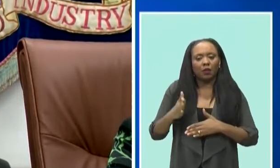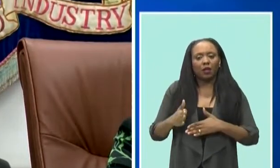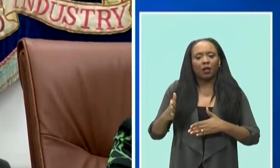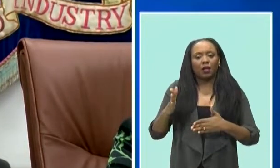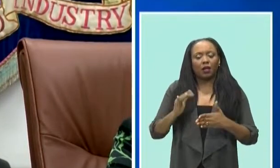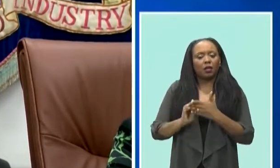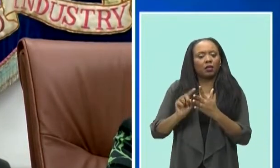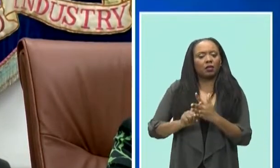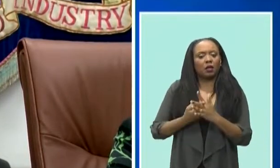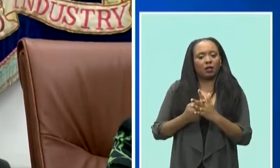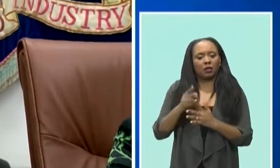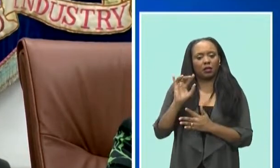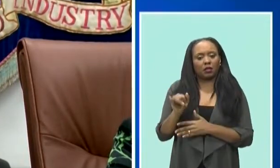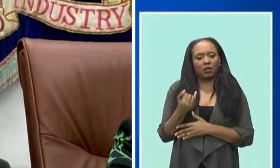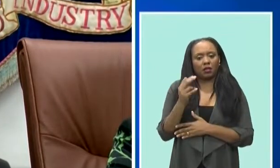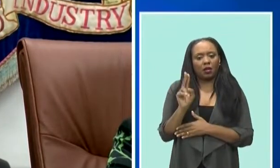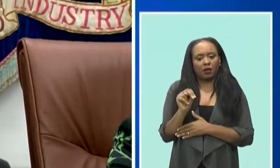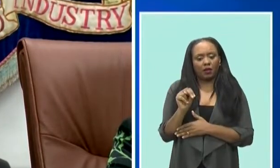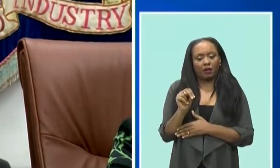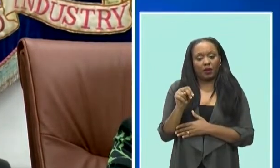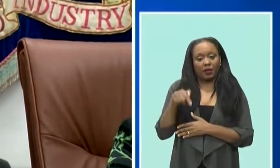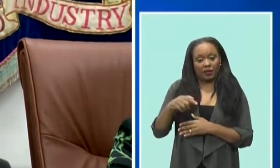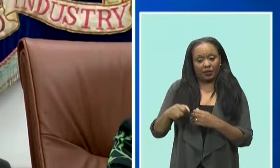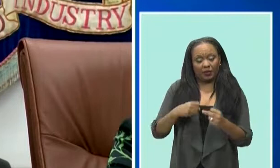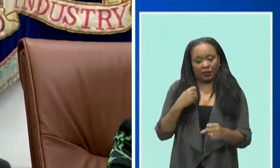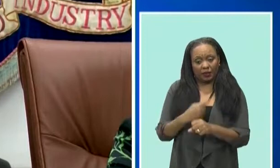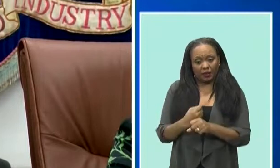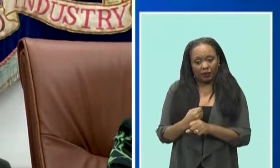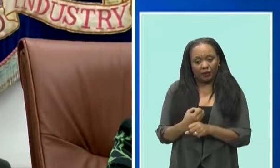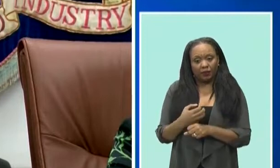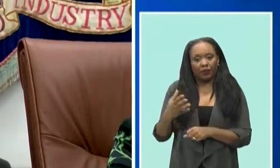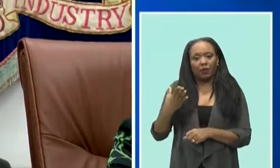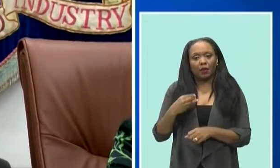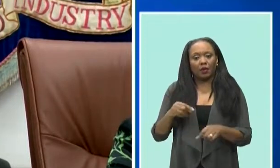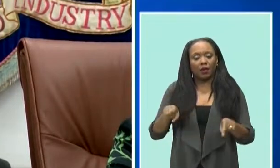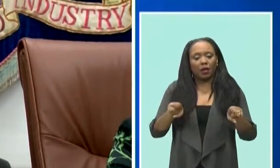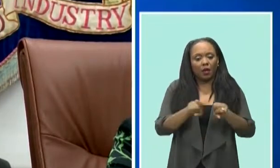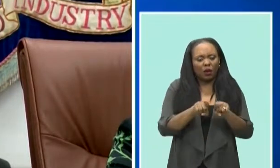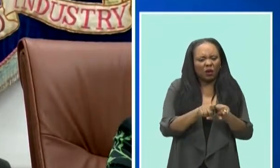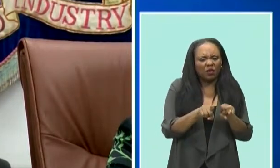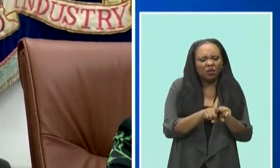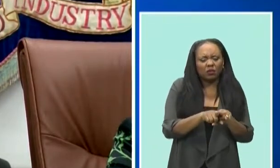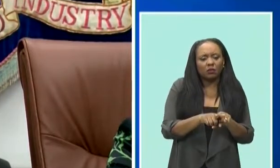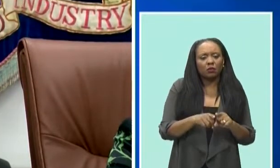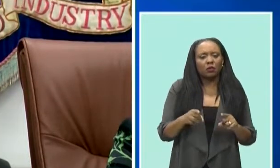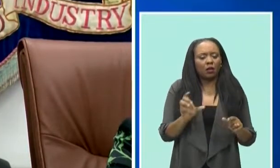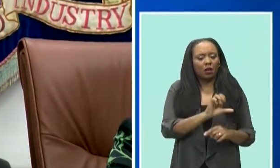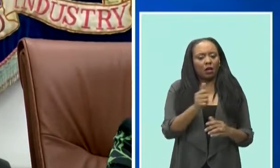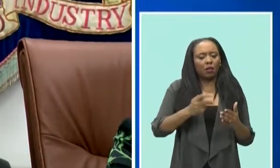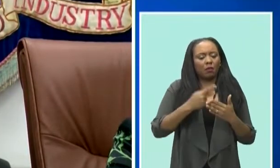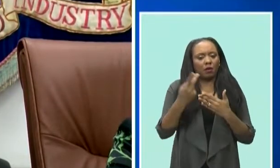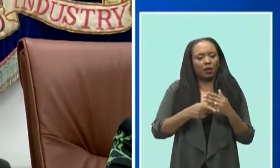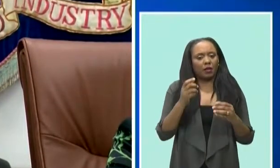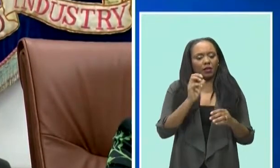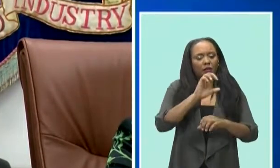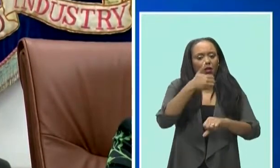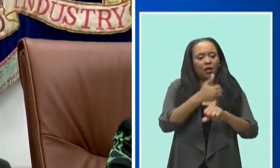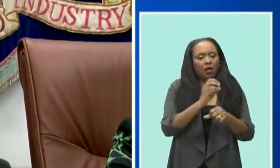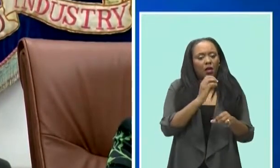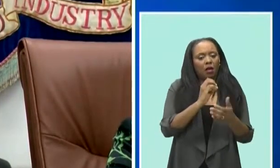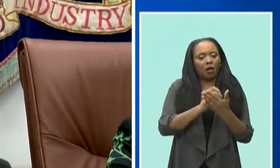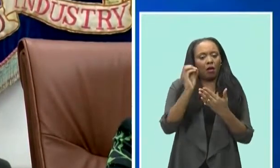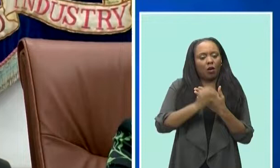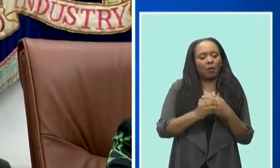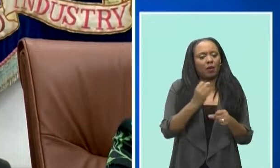2019, and also the sandbox regime to regulate fintech startups that was set up in October of last year,